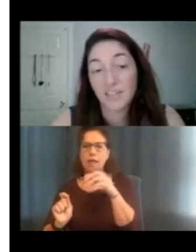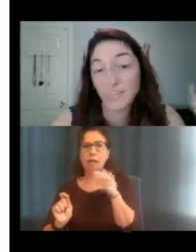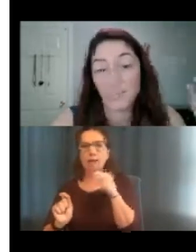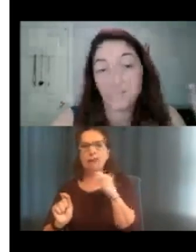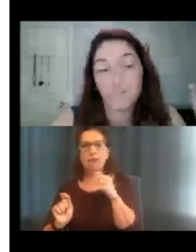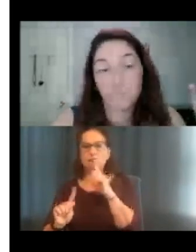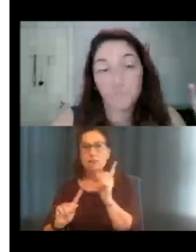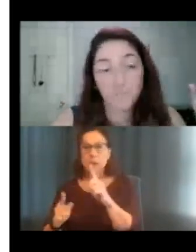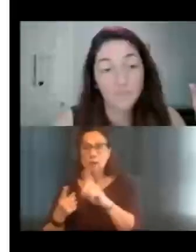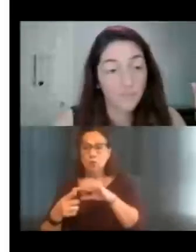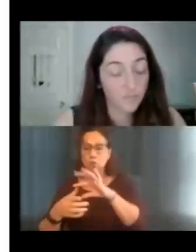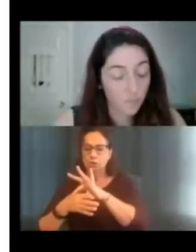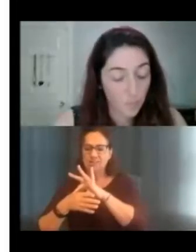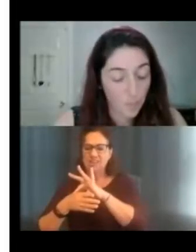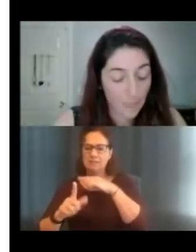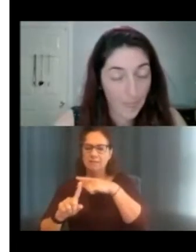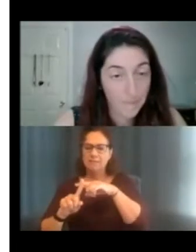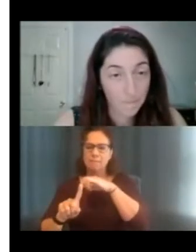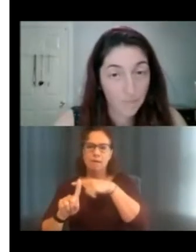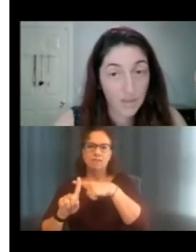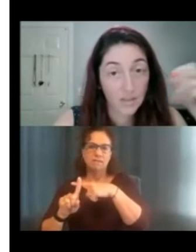positive contexts.